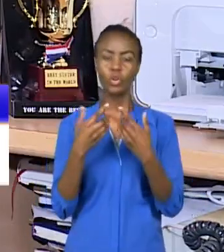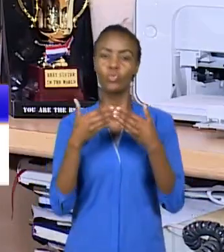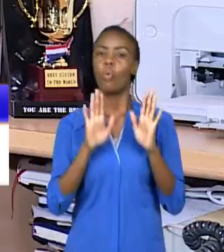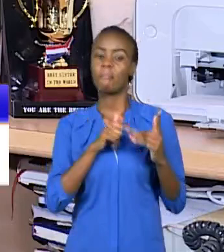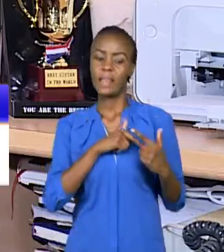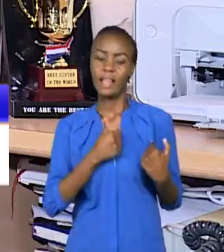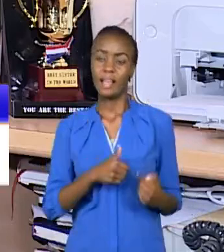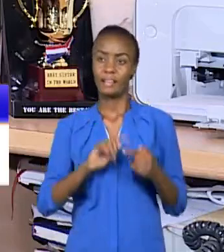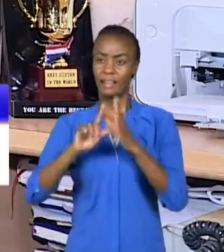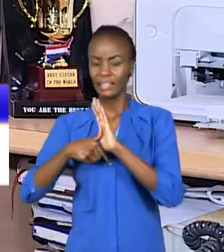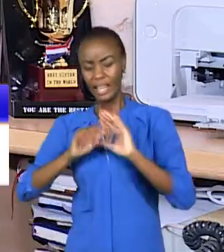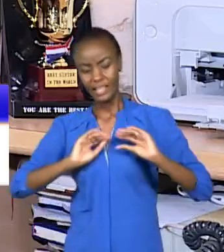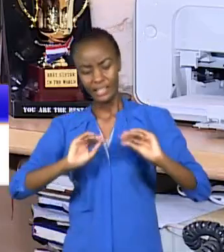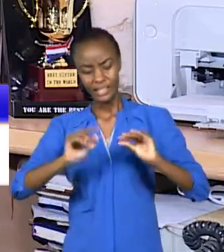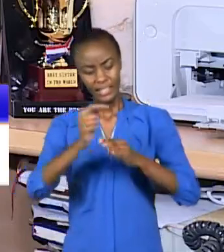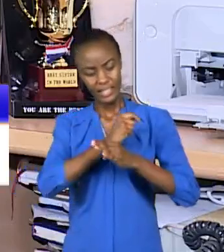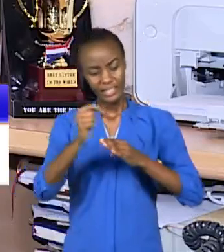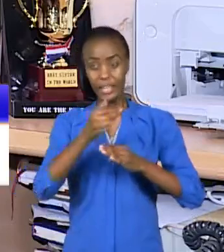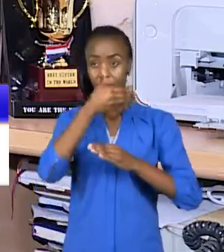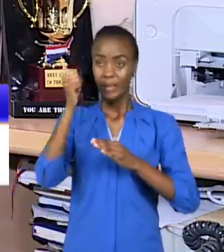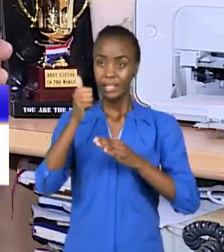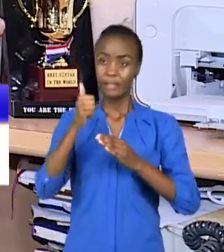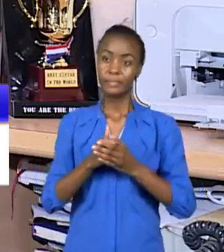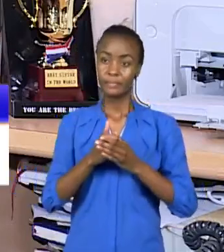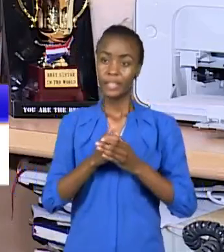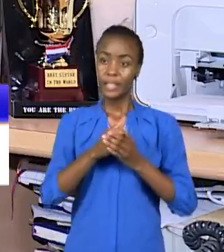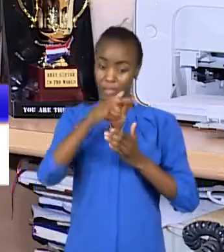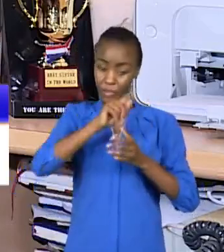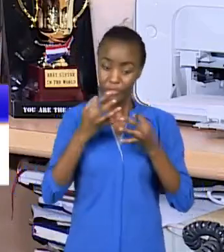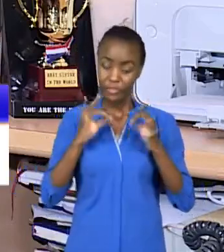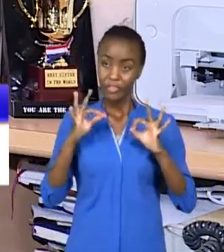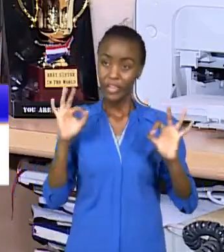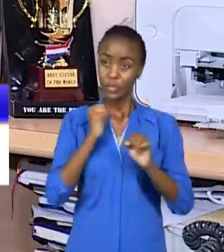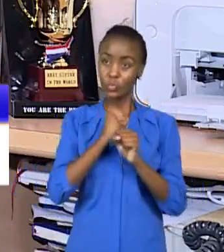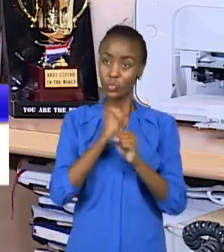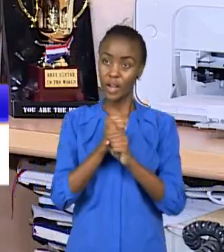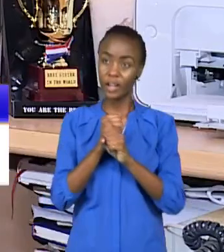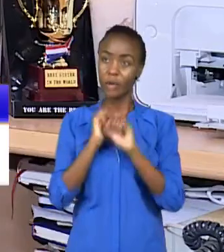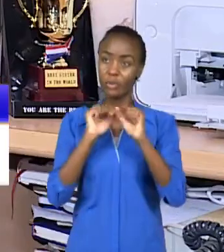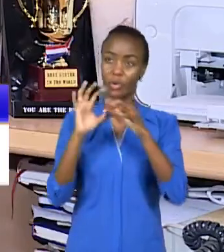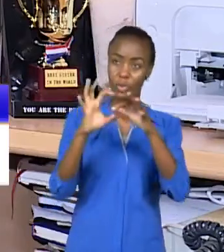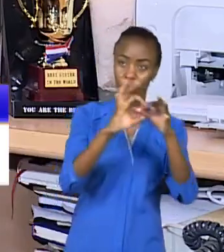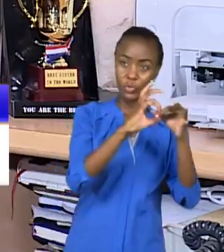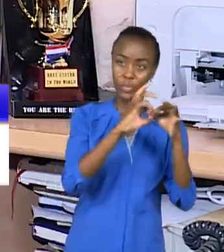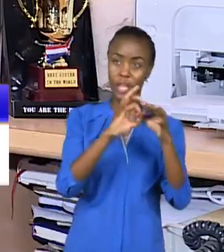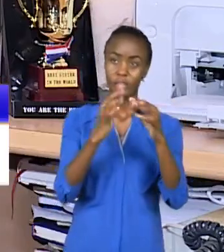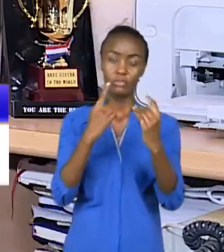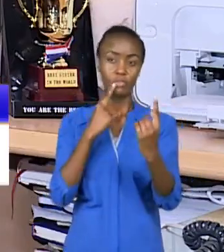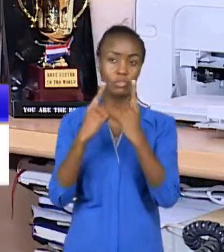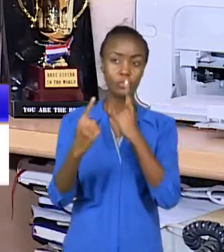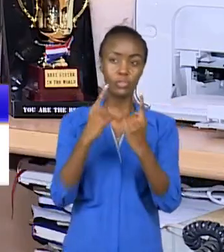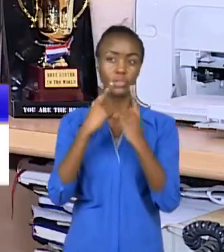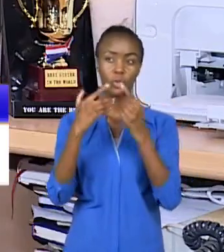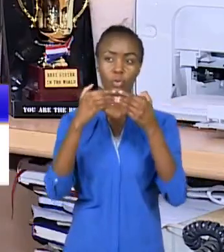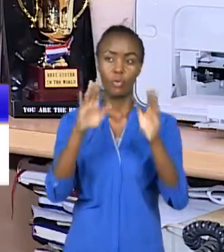that you guide them, and then they are free to work, they are able to consult you, and they are able to now to